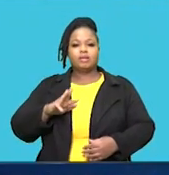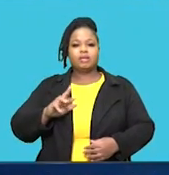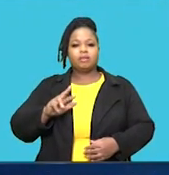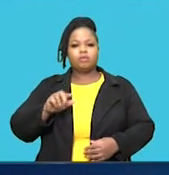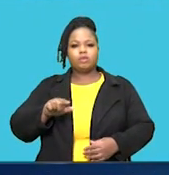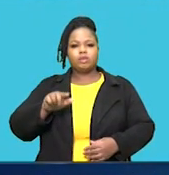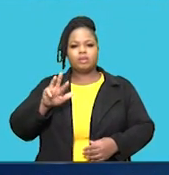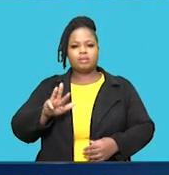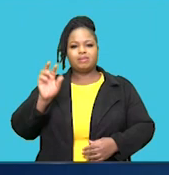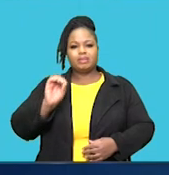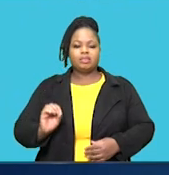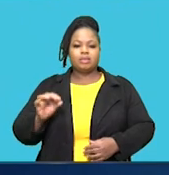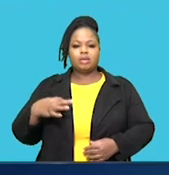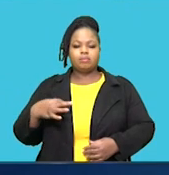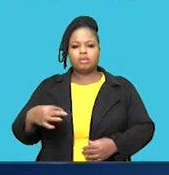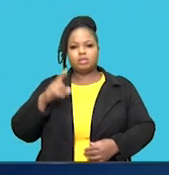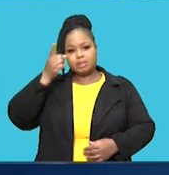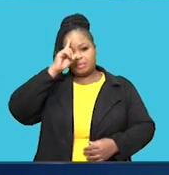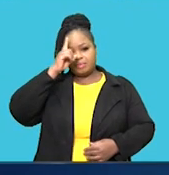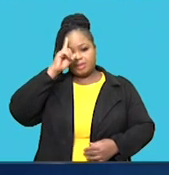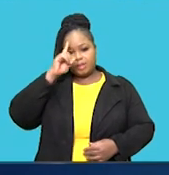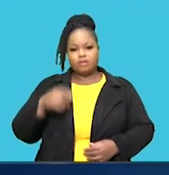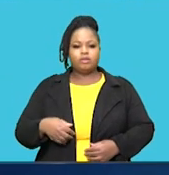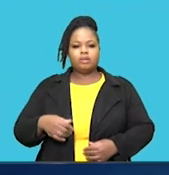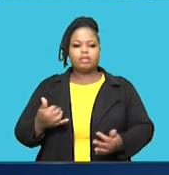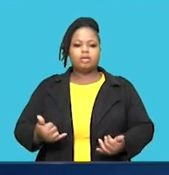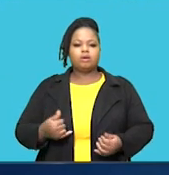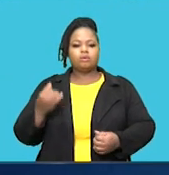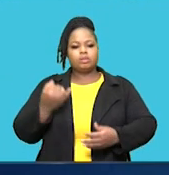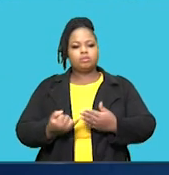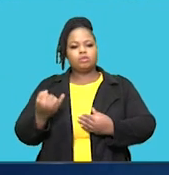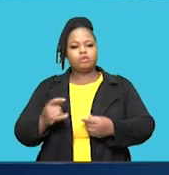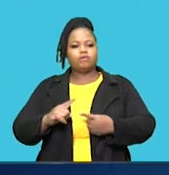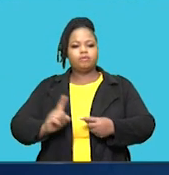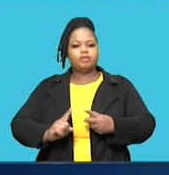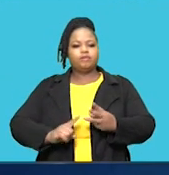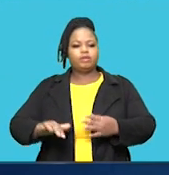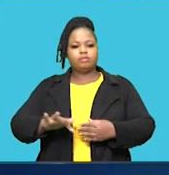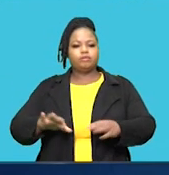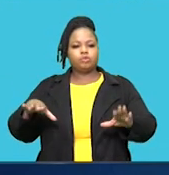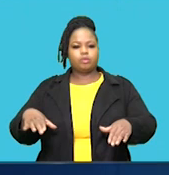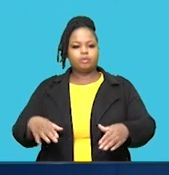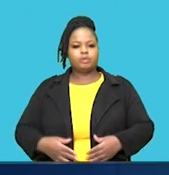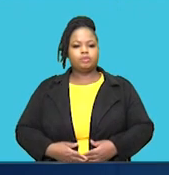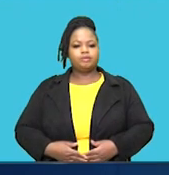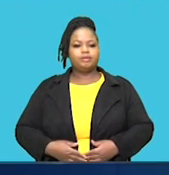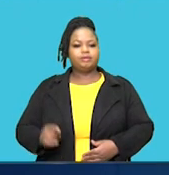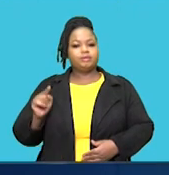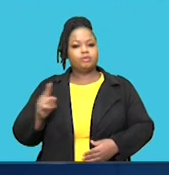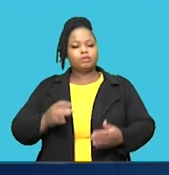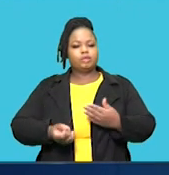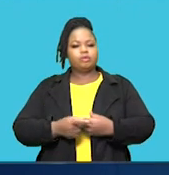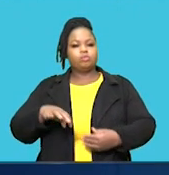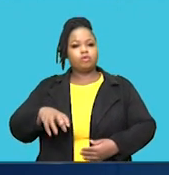98.8% of the applications are Africans, with the remainder being individuals from different racial groups. This is what forced the